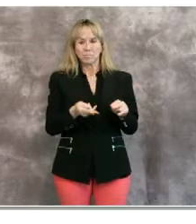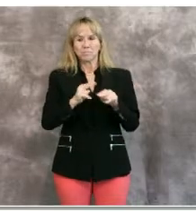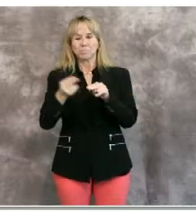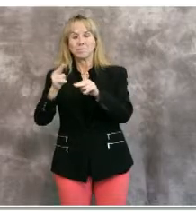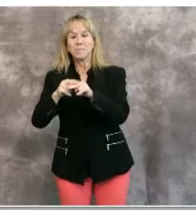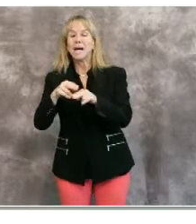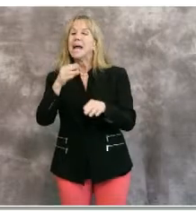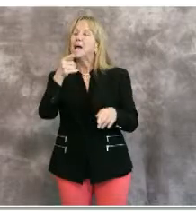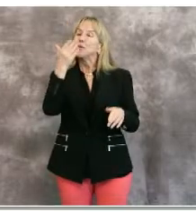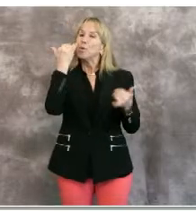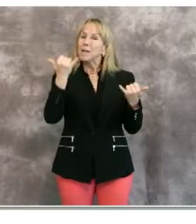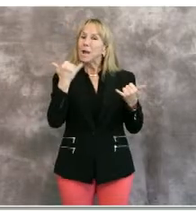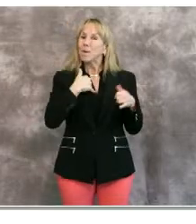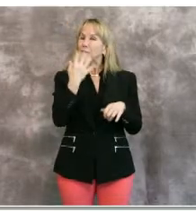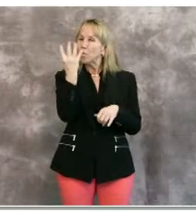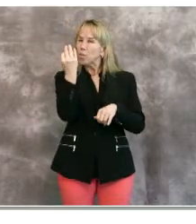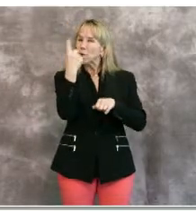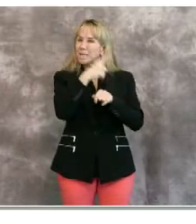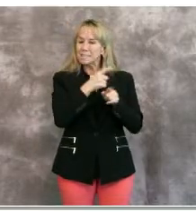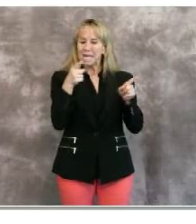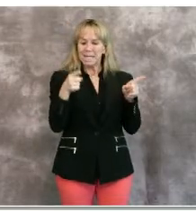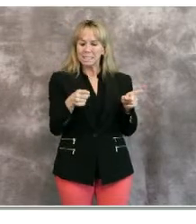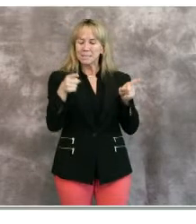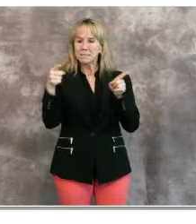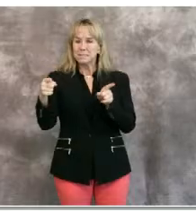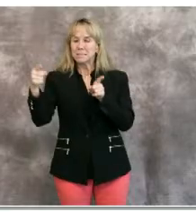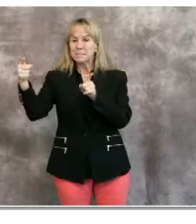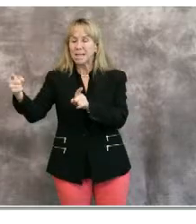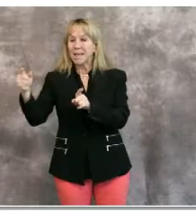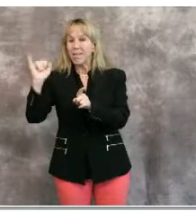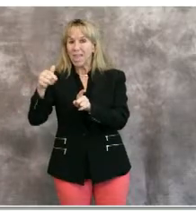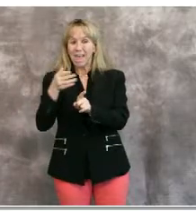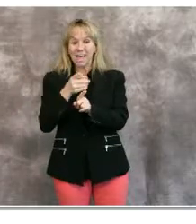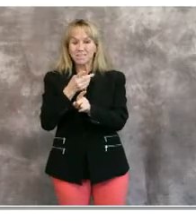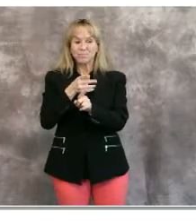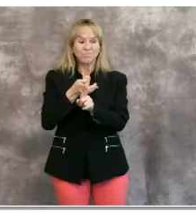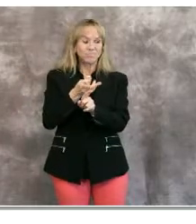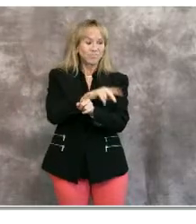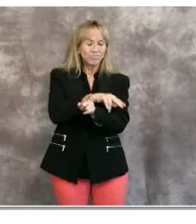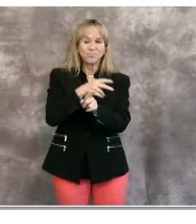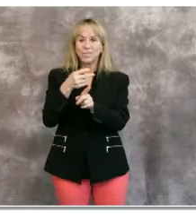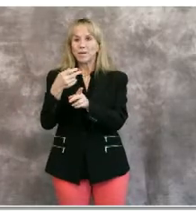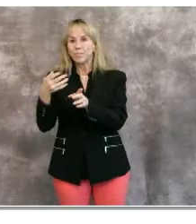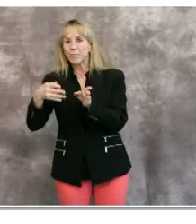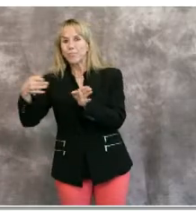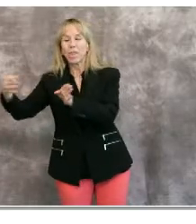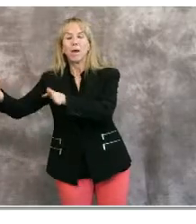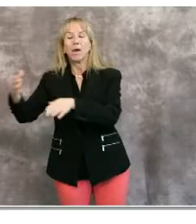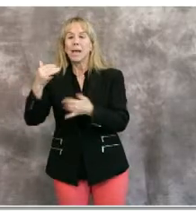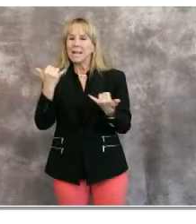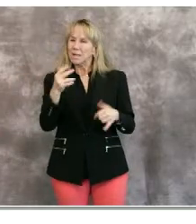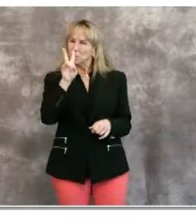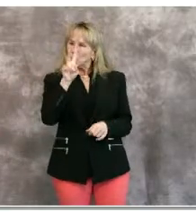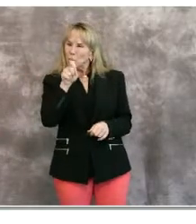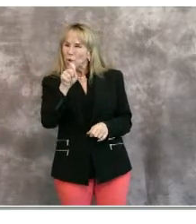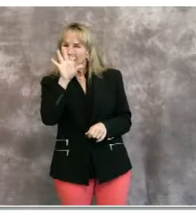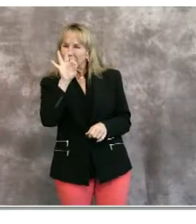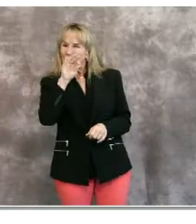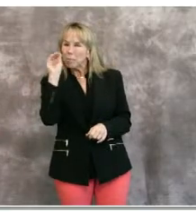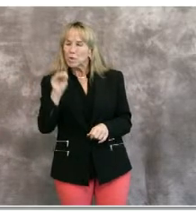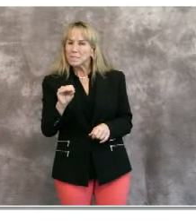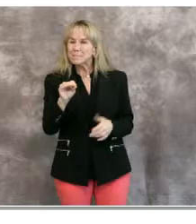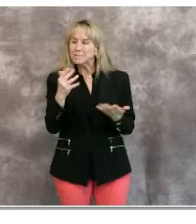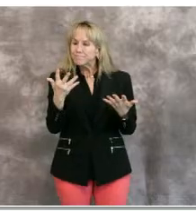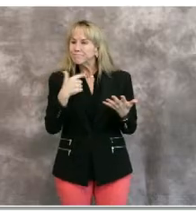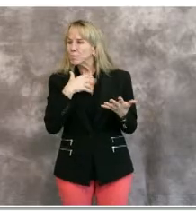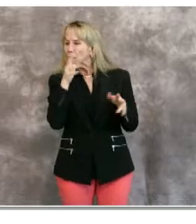rolling average on percentage of positive is 2.9. And so we've had 2 days, and again, we need to see trends over time.